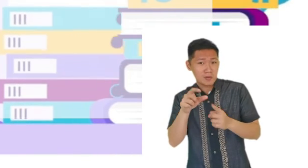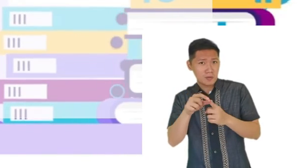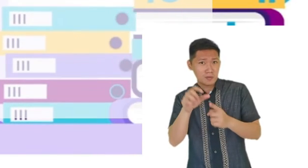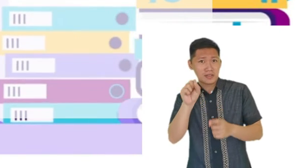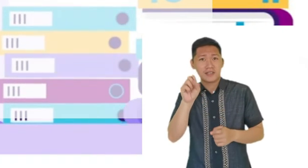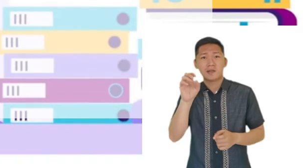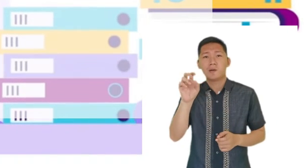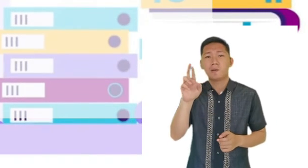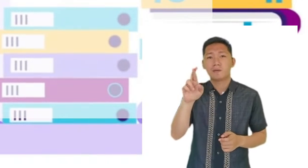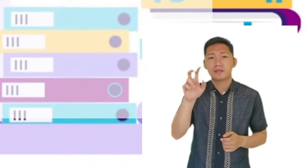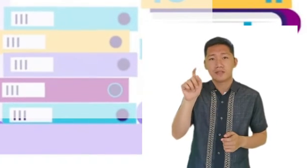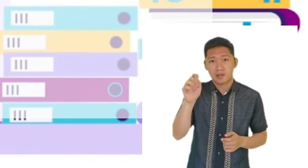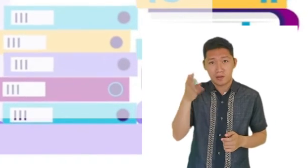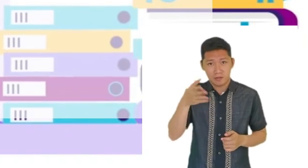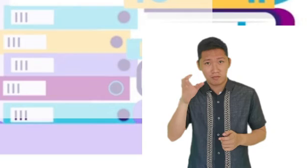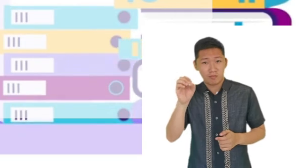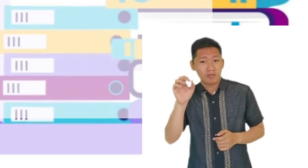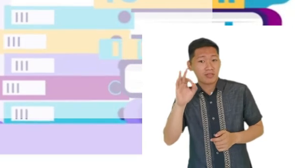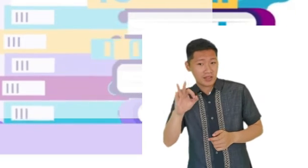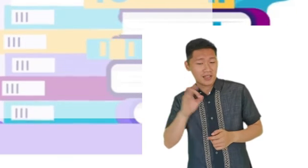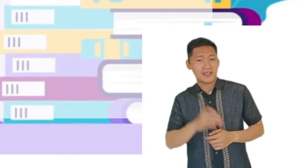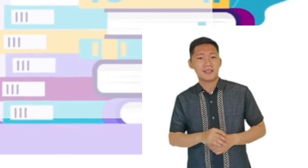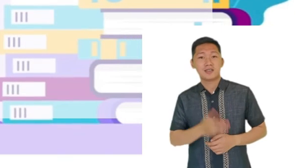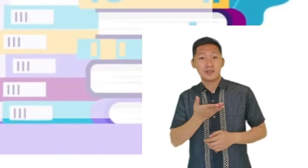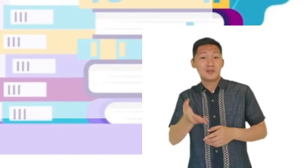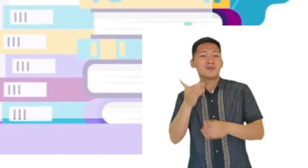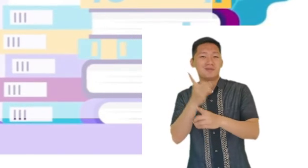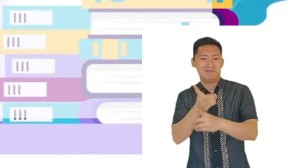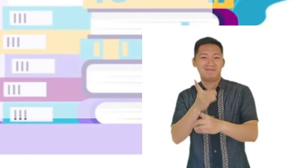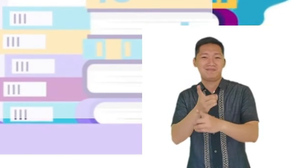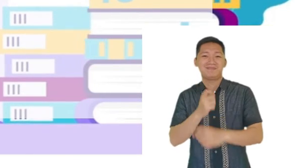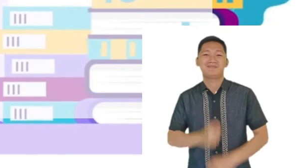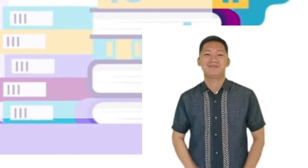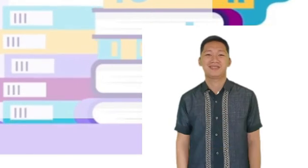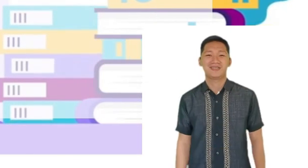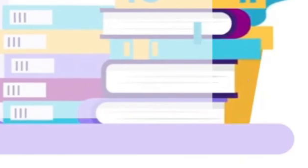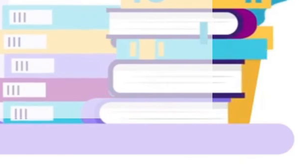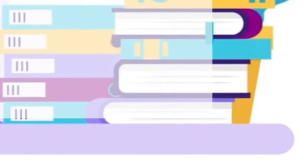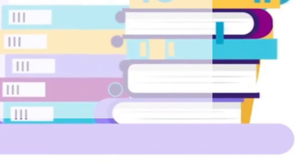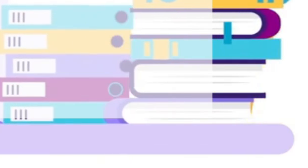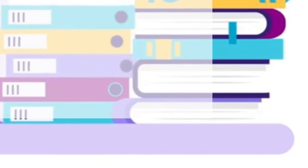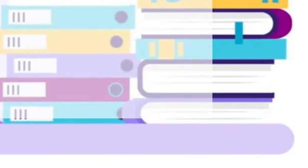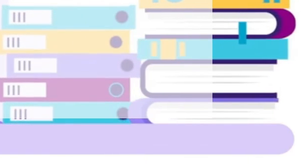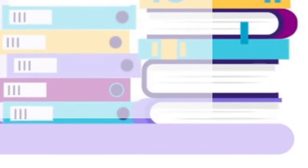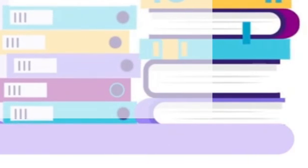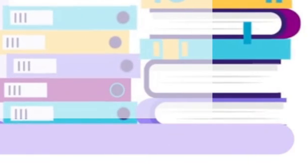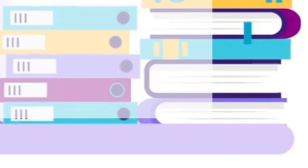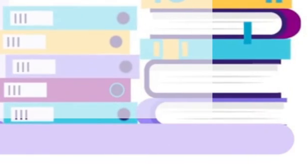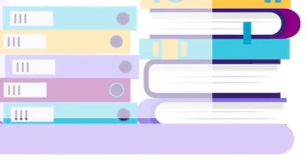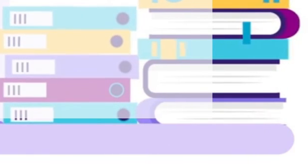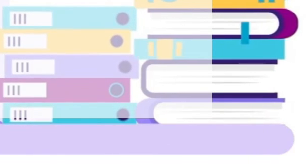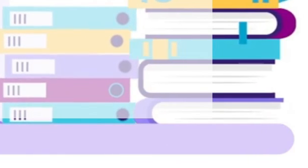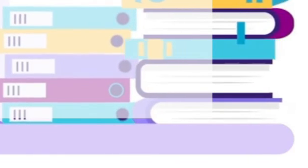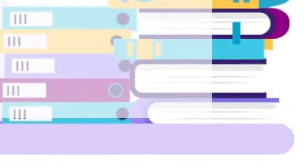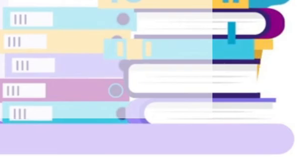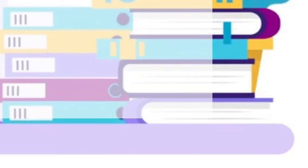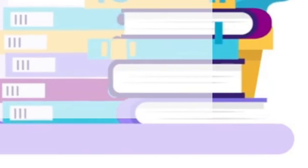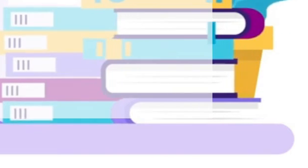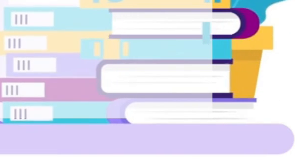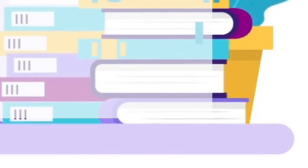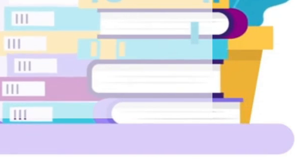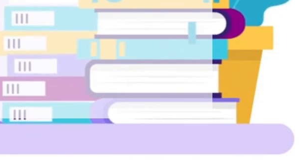If you notice the word sort of, you are right. The students paid respect to their